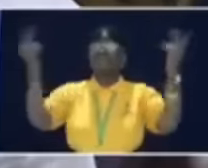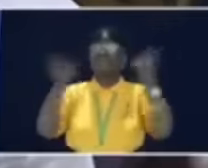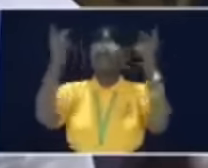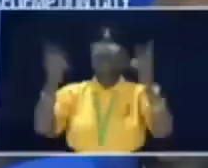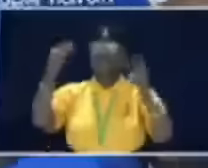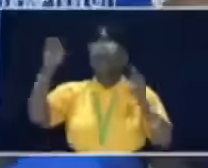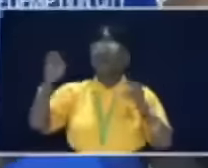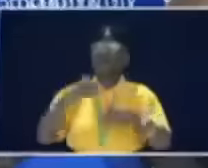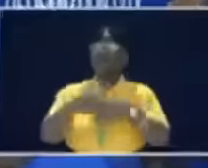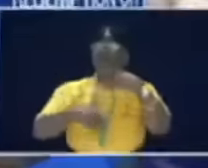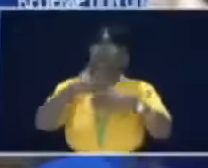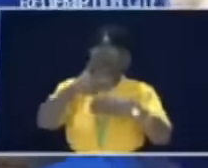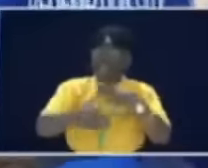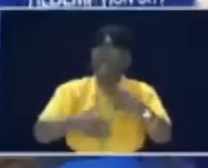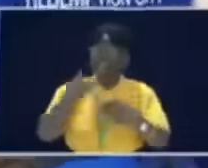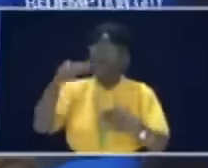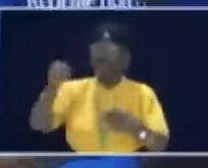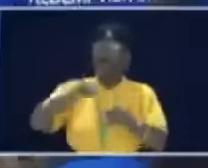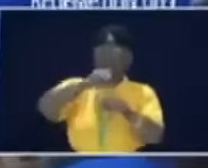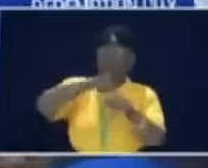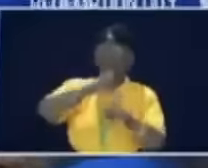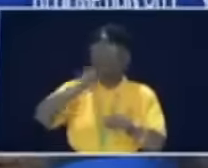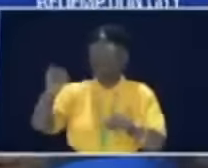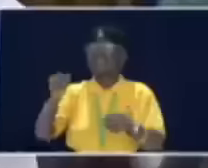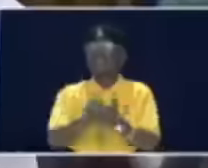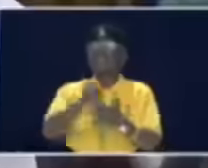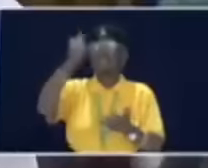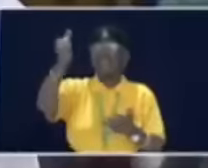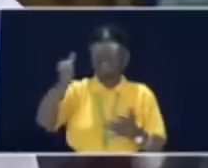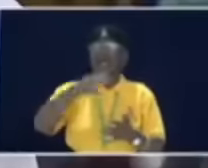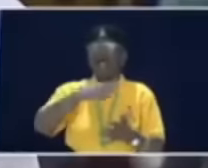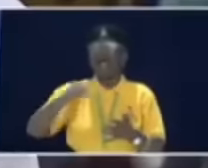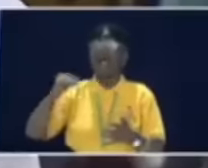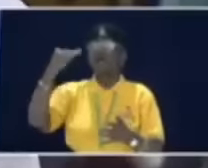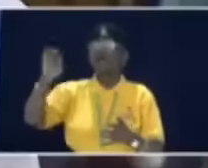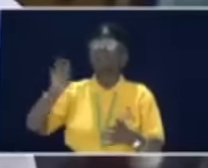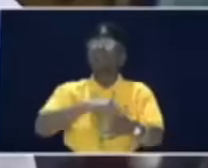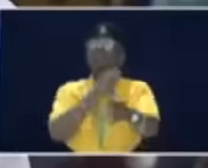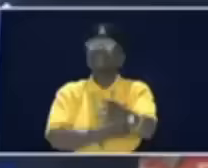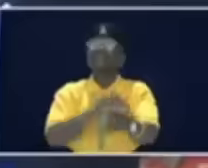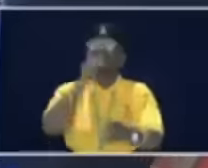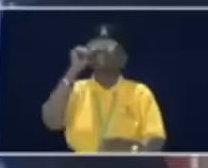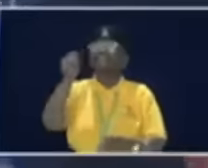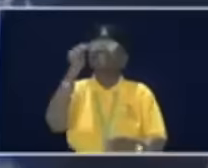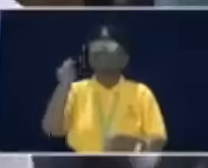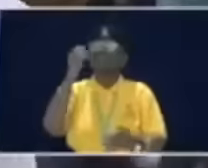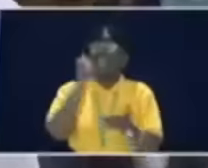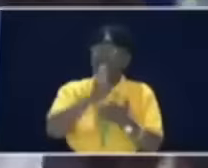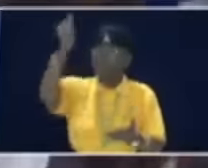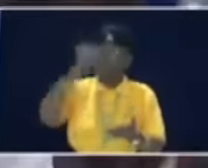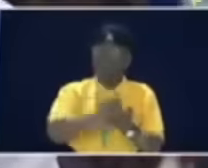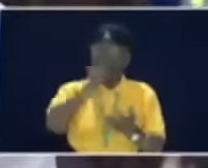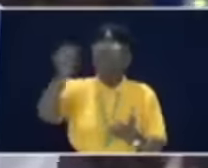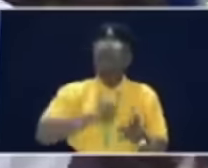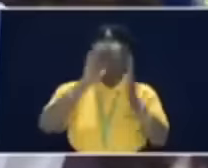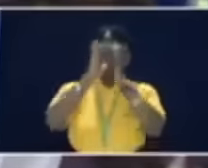of progress, of anointing, and of mighty testimonies. And I pray